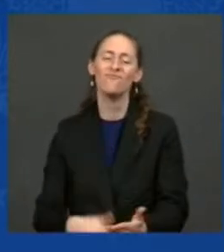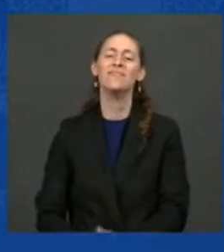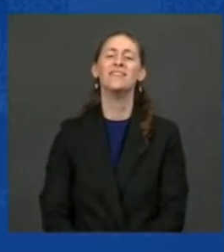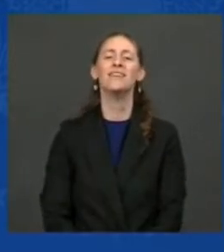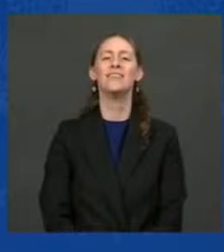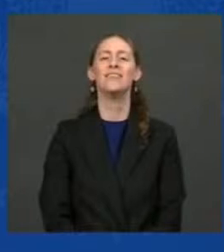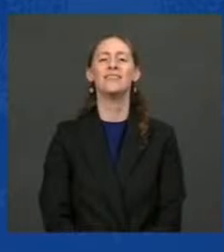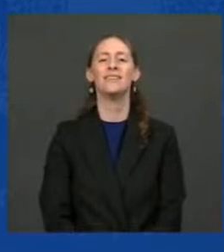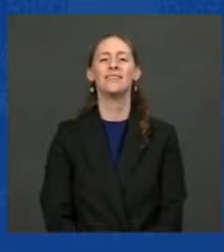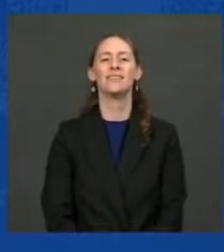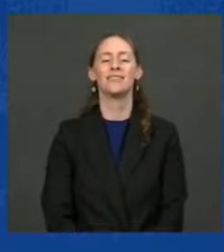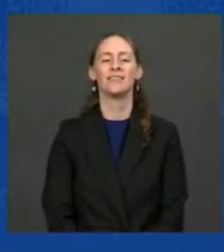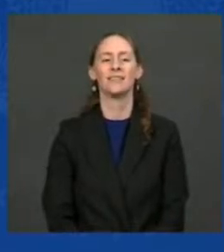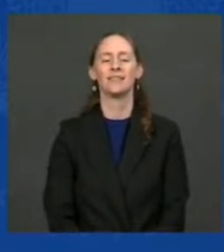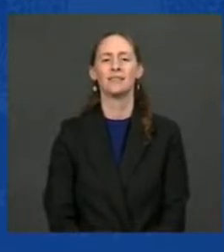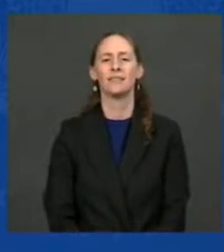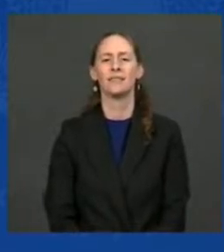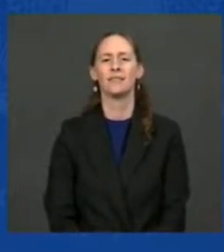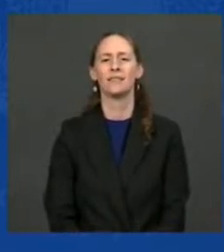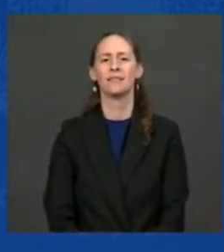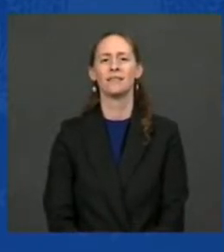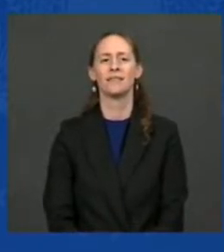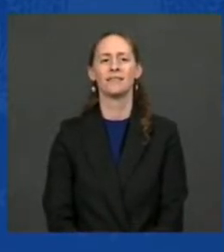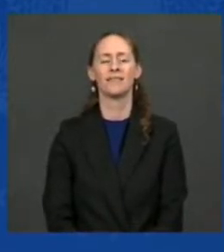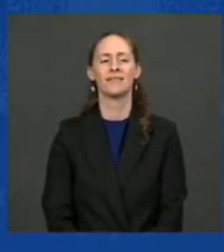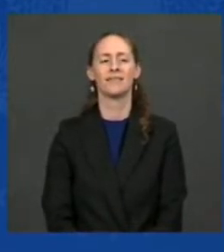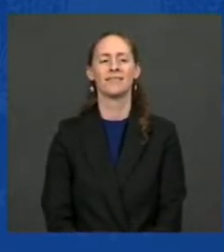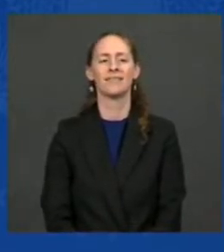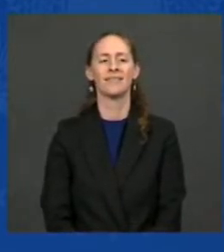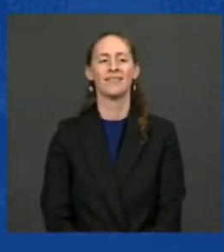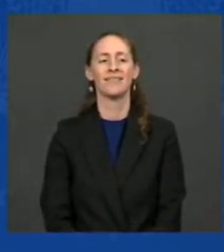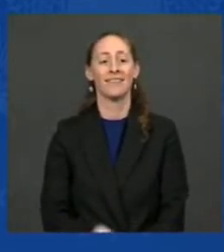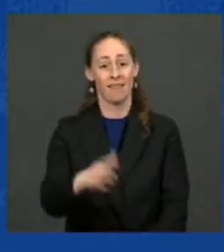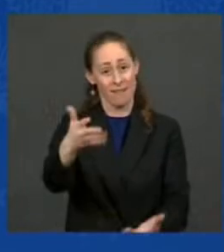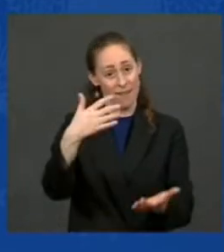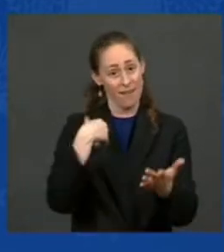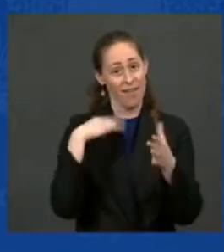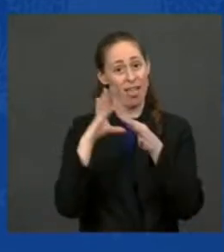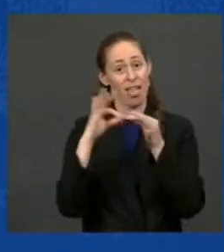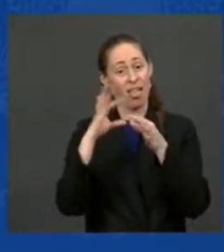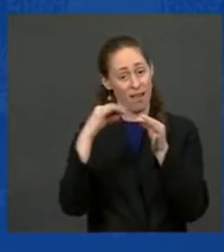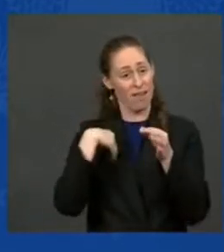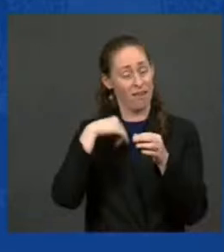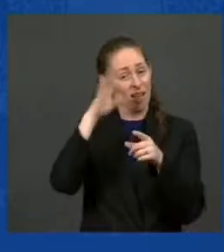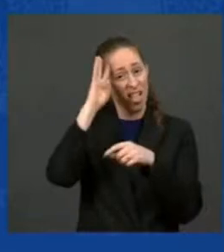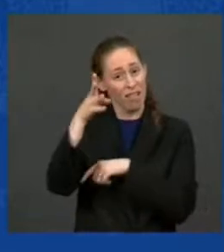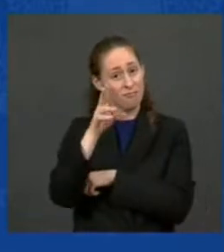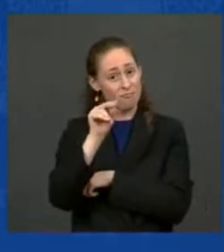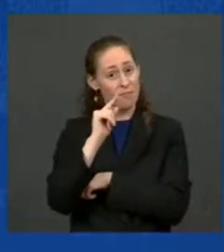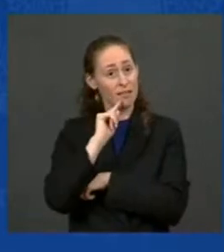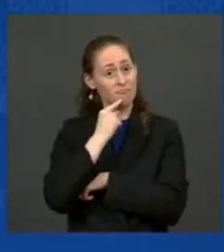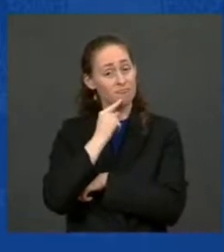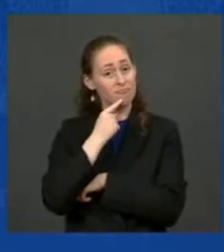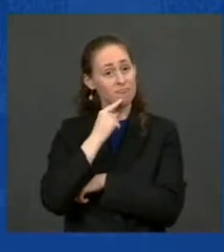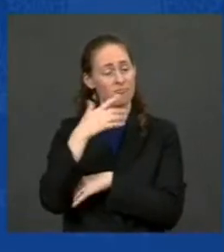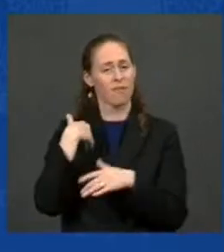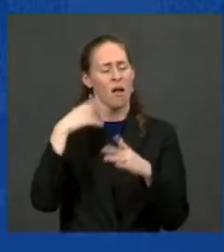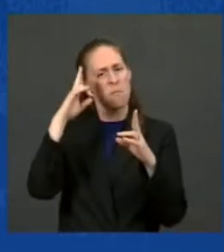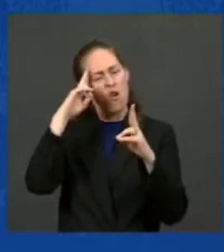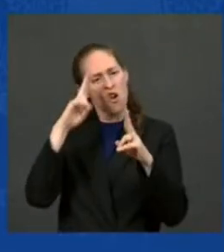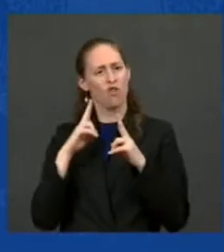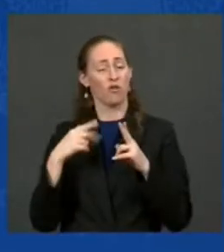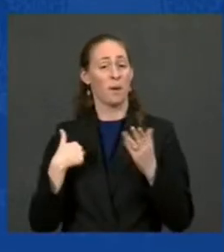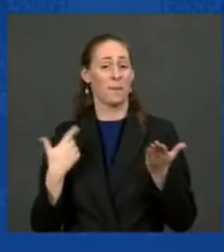It is truly, it's not hyperbole to suggest It's a great honor to be here,